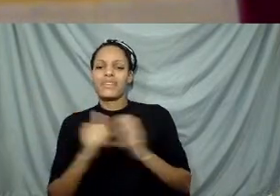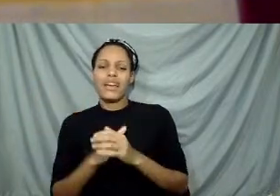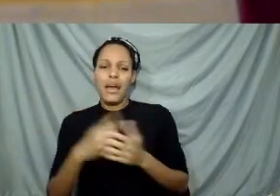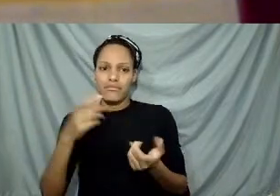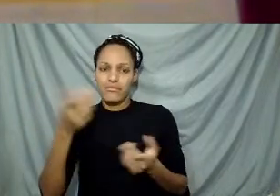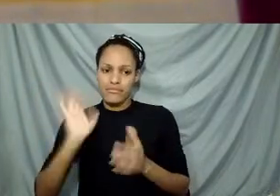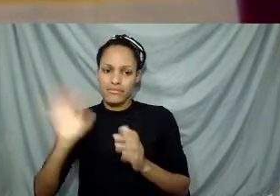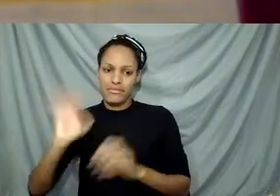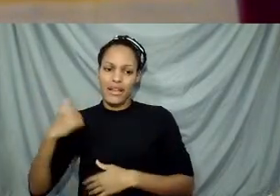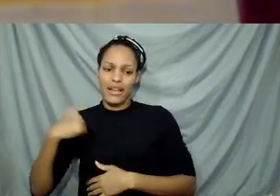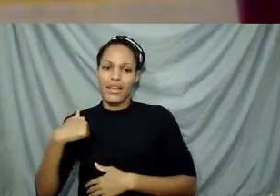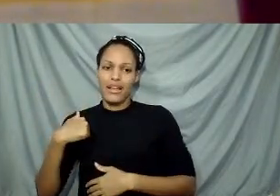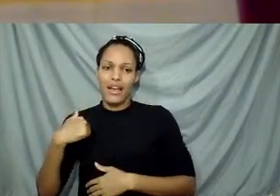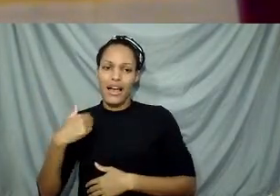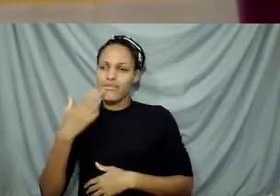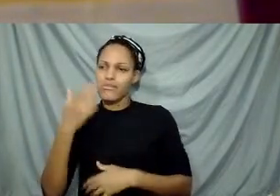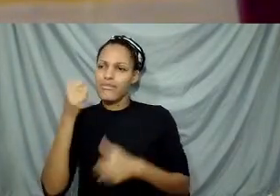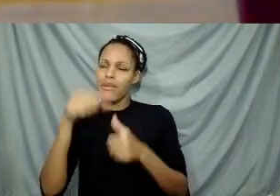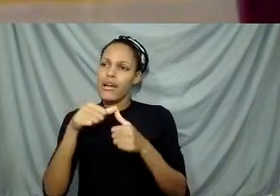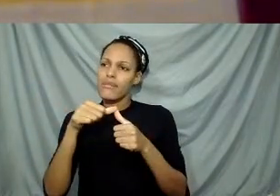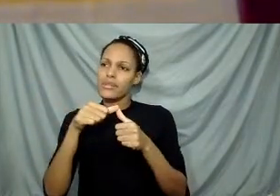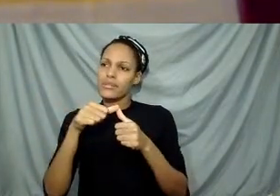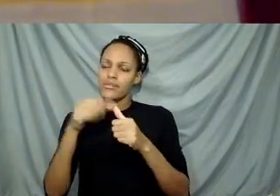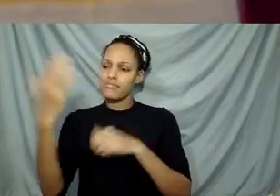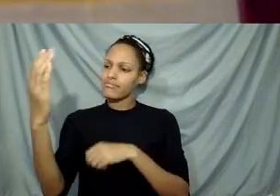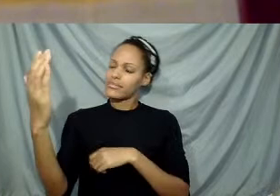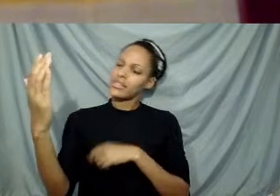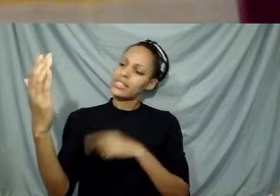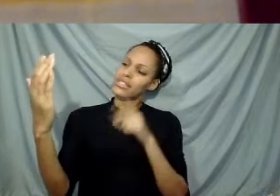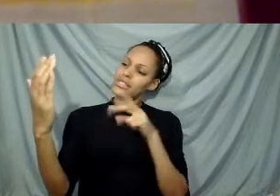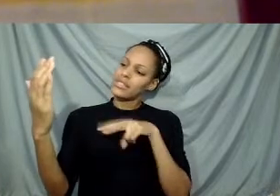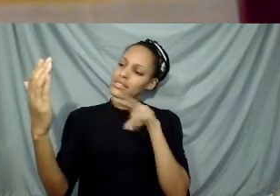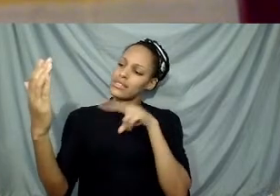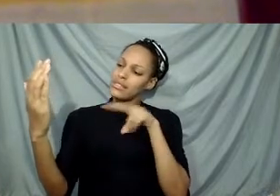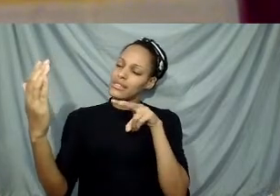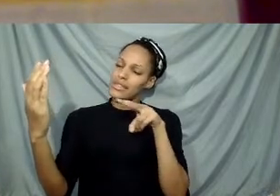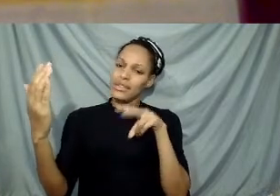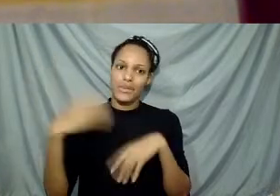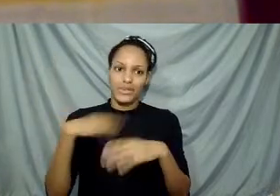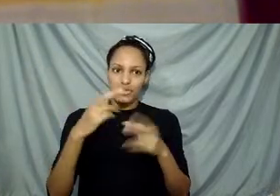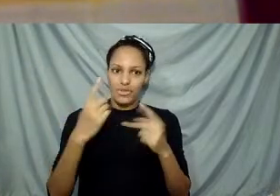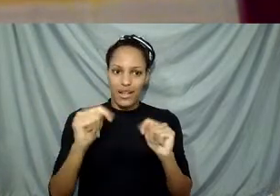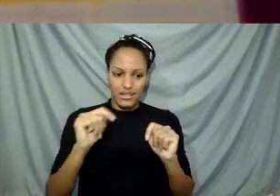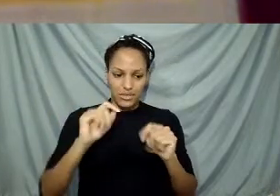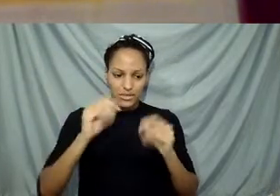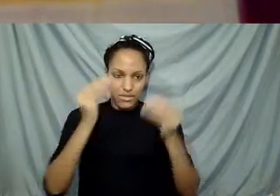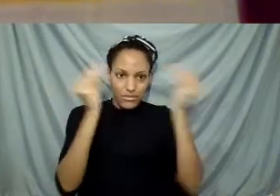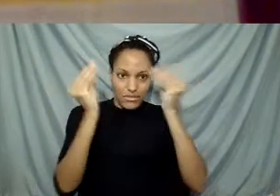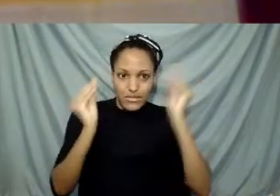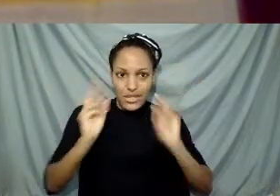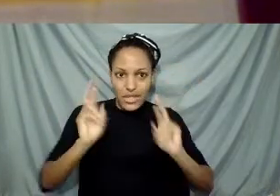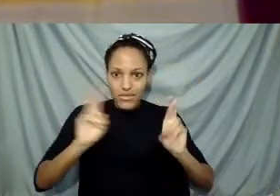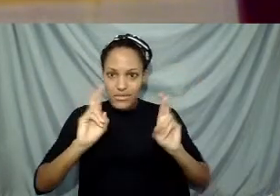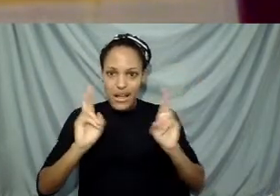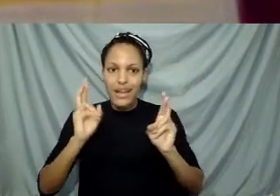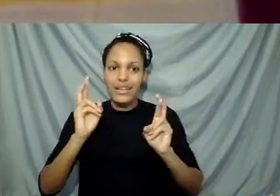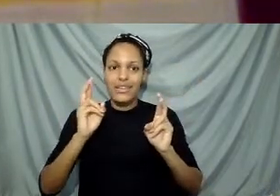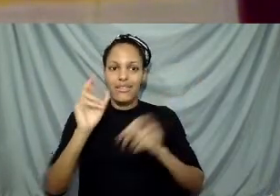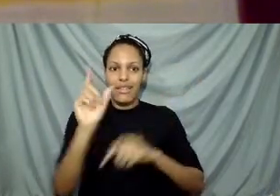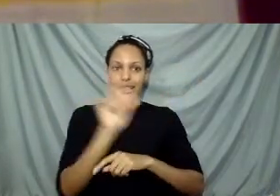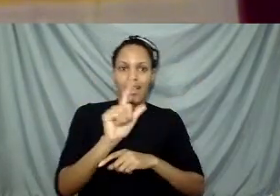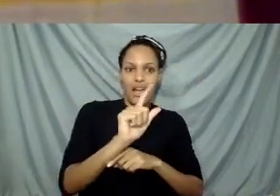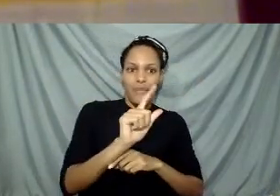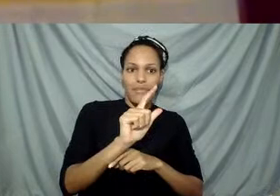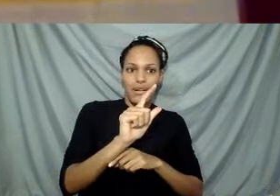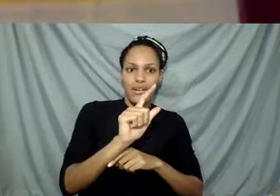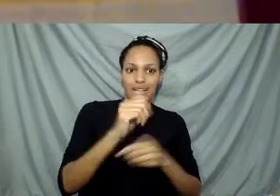I remember looking into the mirror while her and I were getting ready in the library, a bathroom for children. So the sink was down to